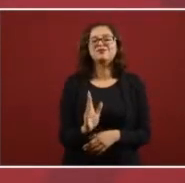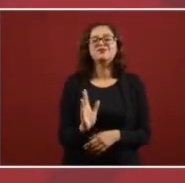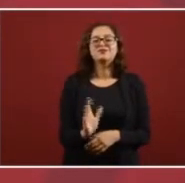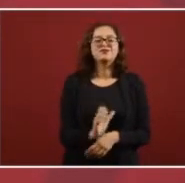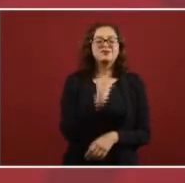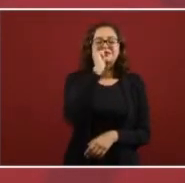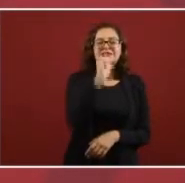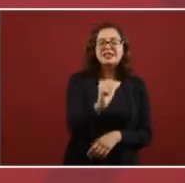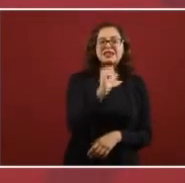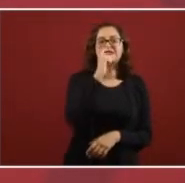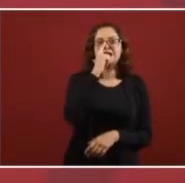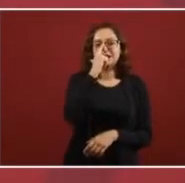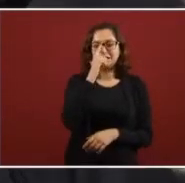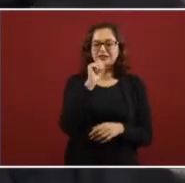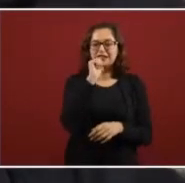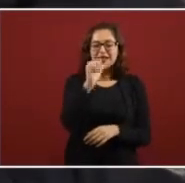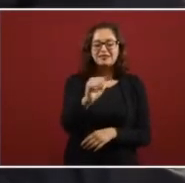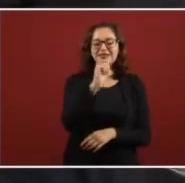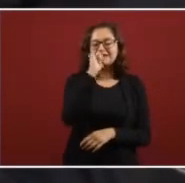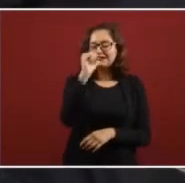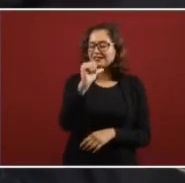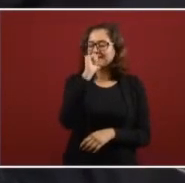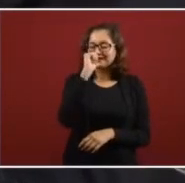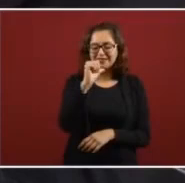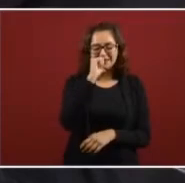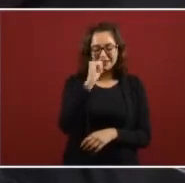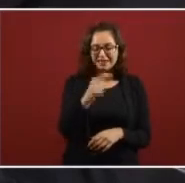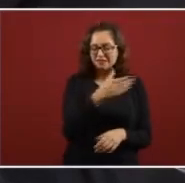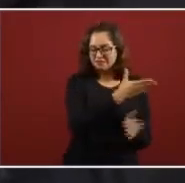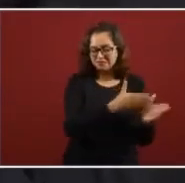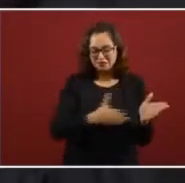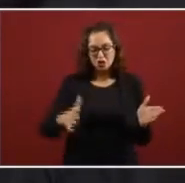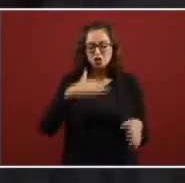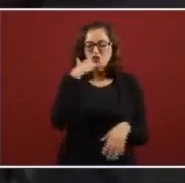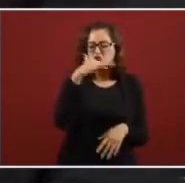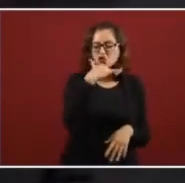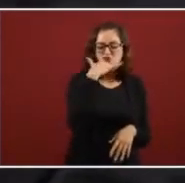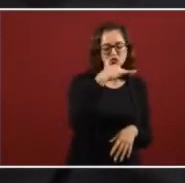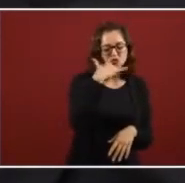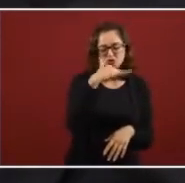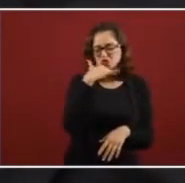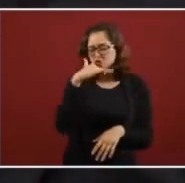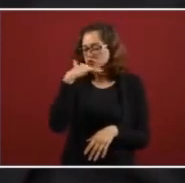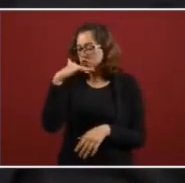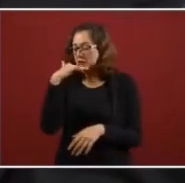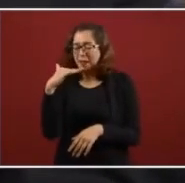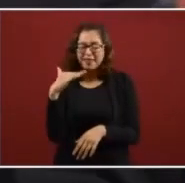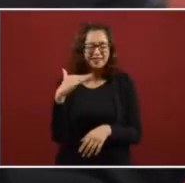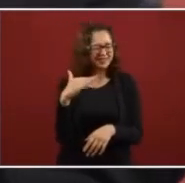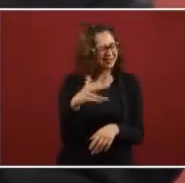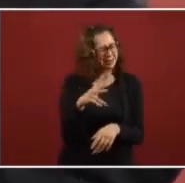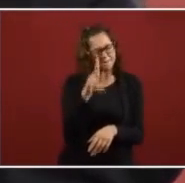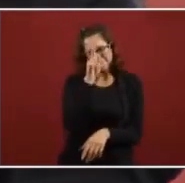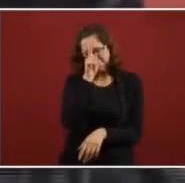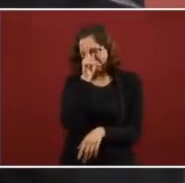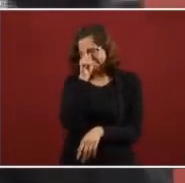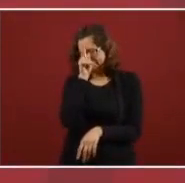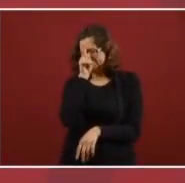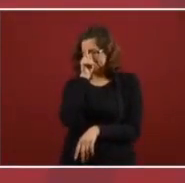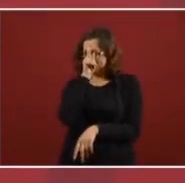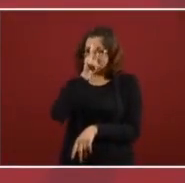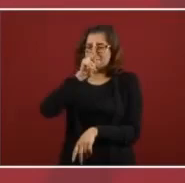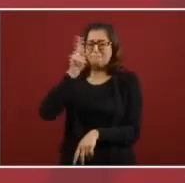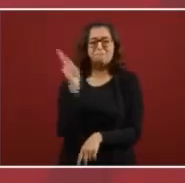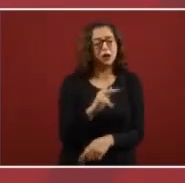the during the beginning of this conference, I said that nothing compares que se